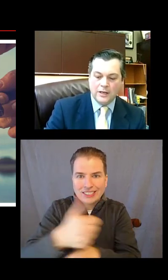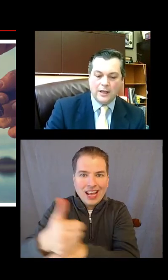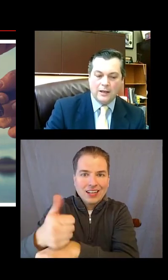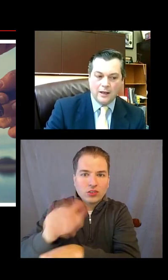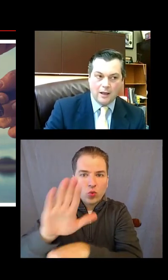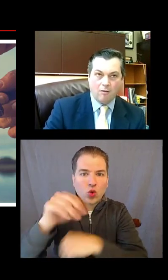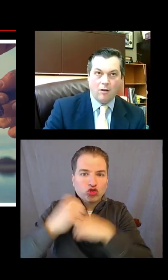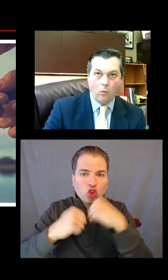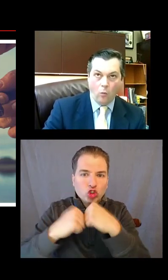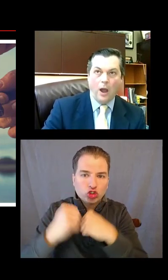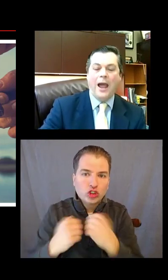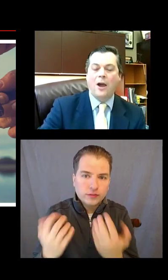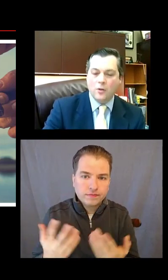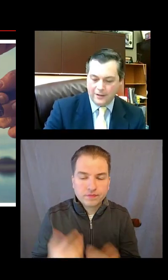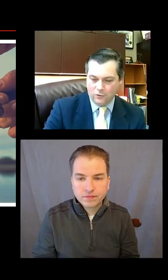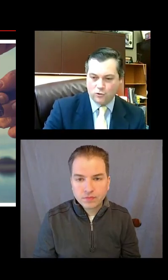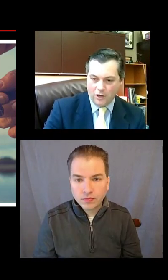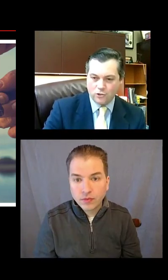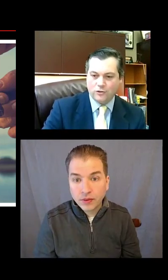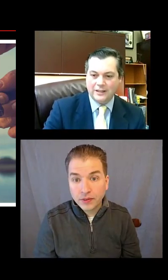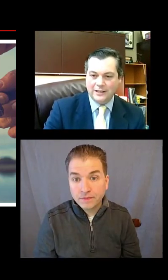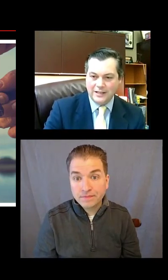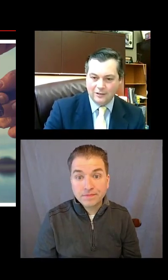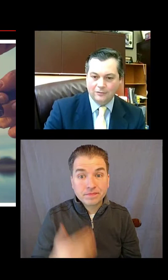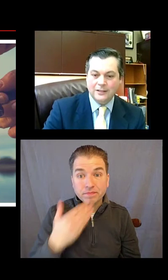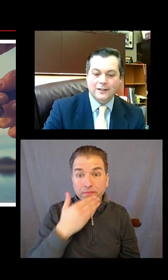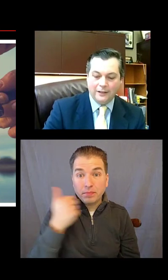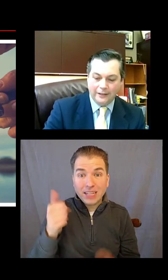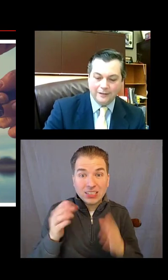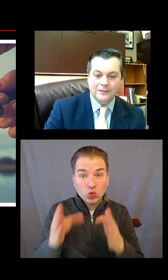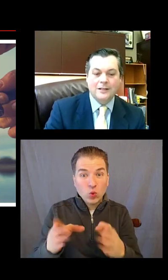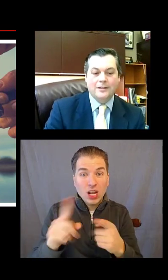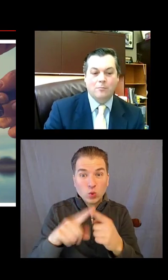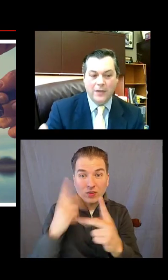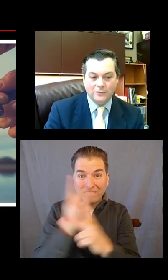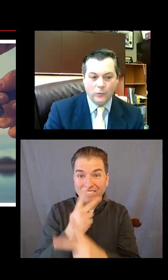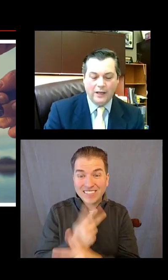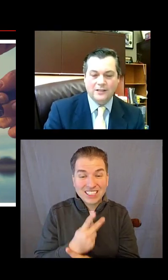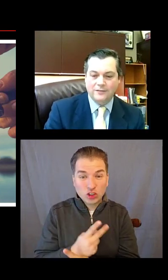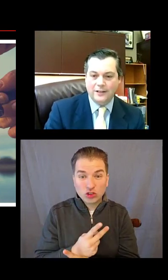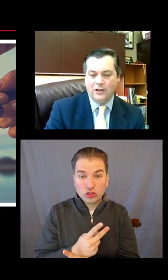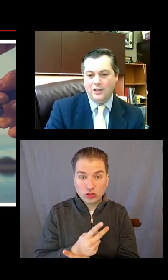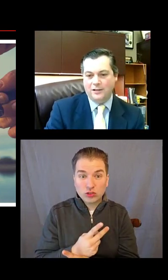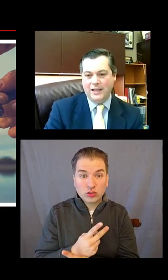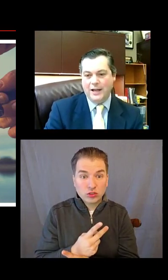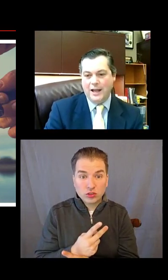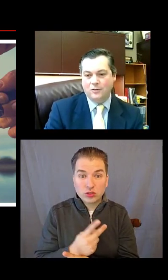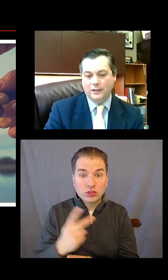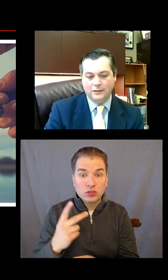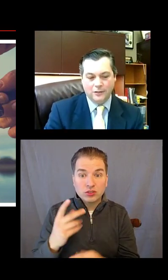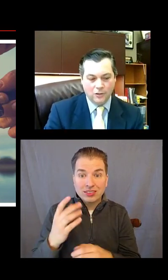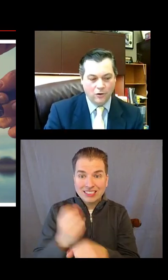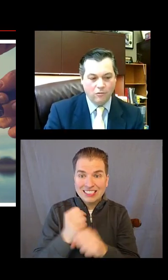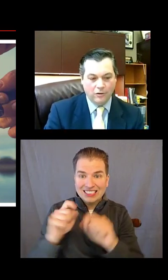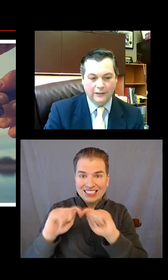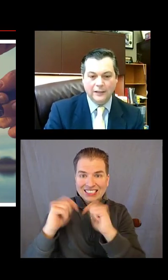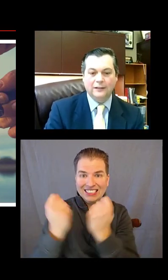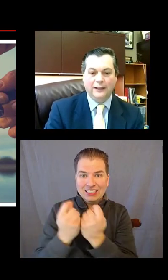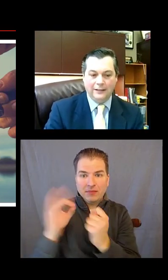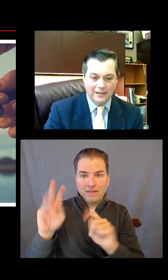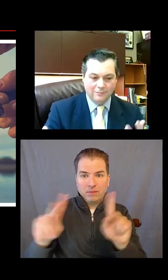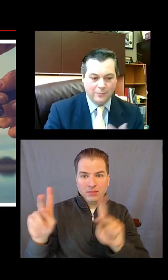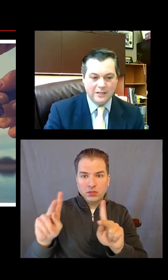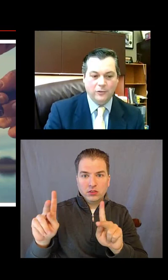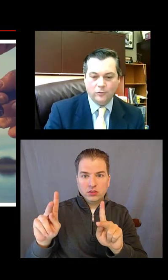to, how am I structuring the deal? Again, the best way to figure all of that out is to go and